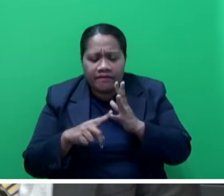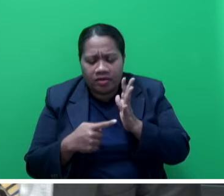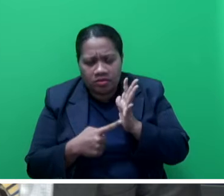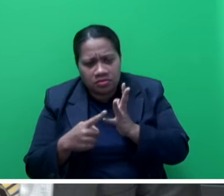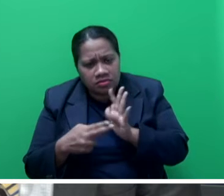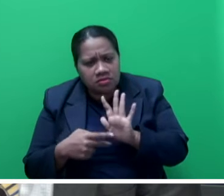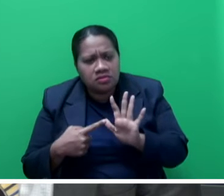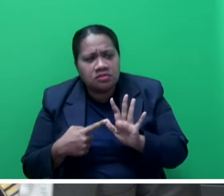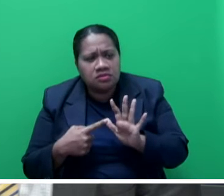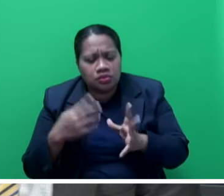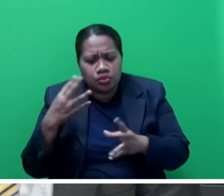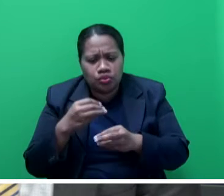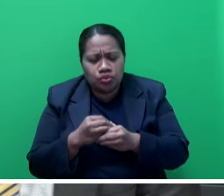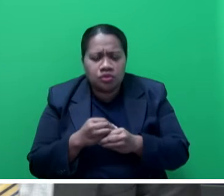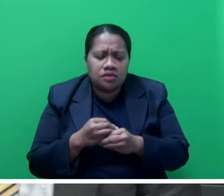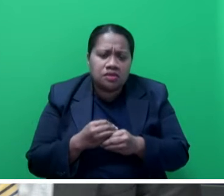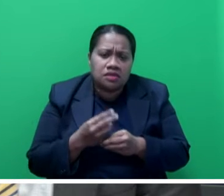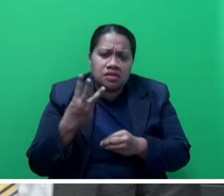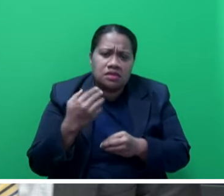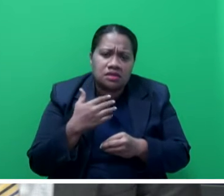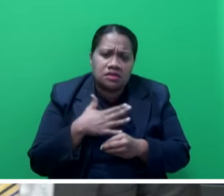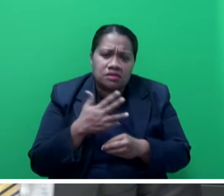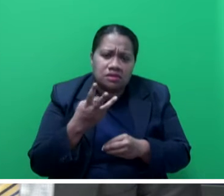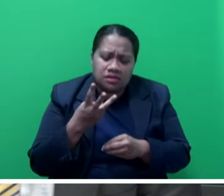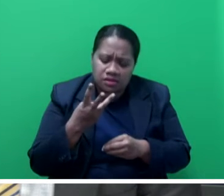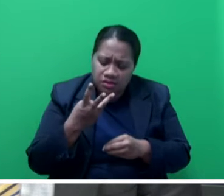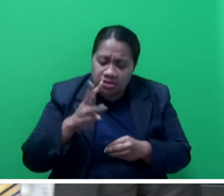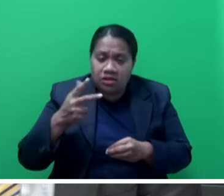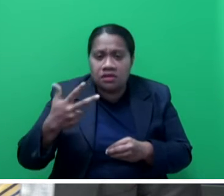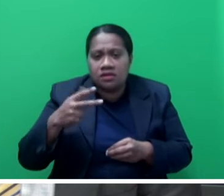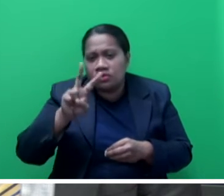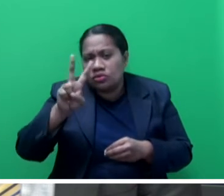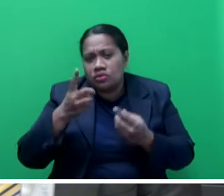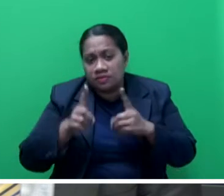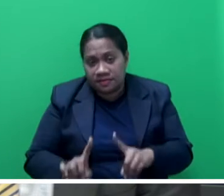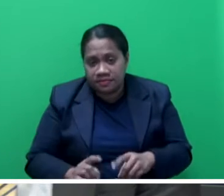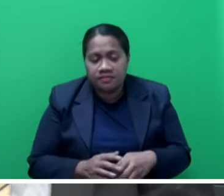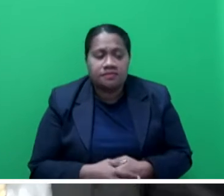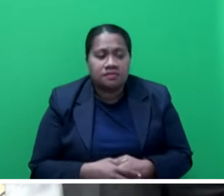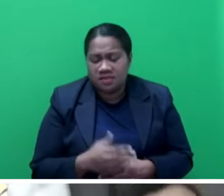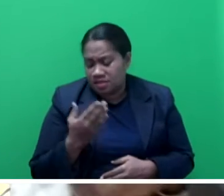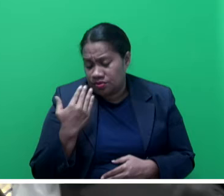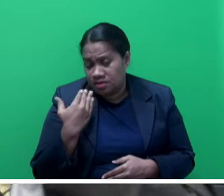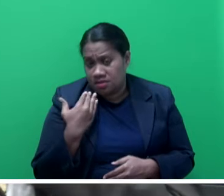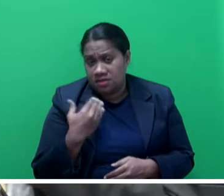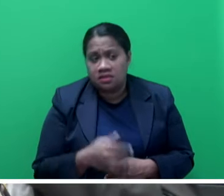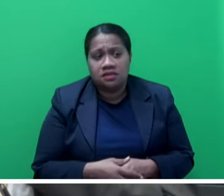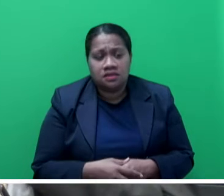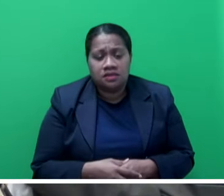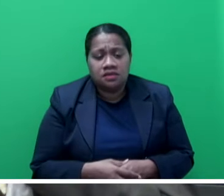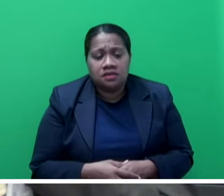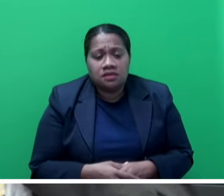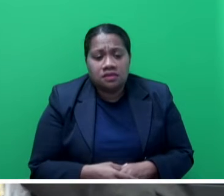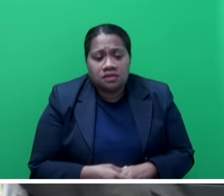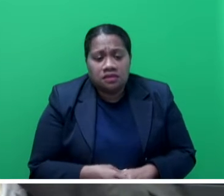totaling to 338 and 2 deaths. Just recently also, Honourable Speaker, we've seen that